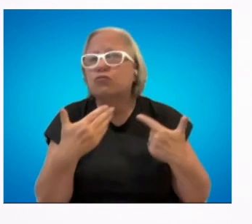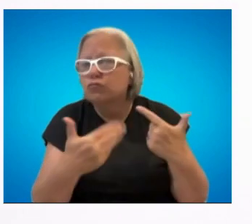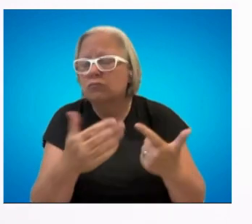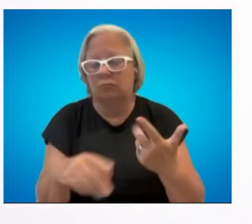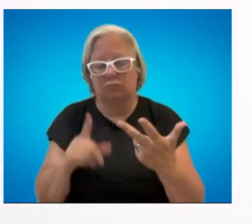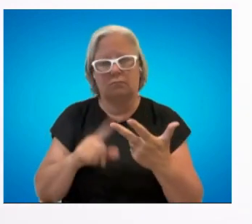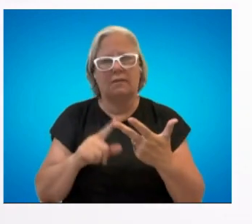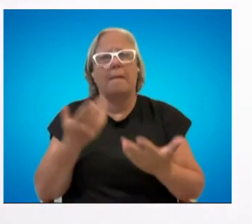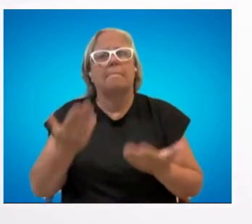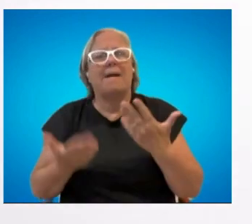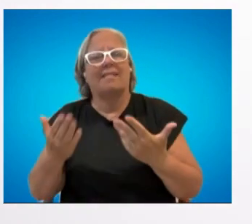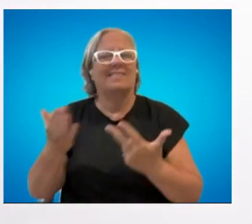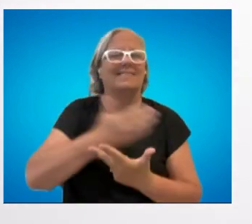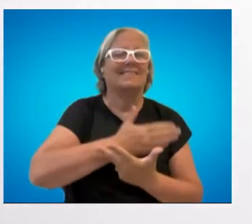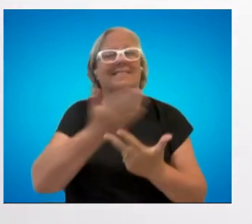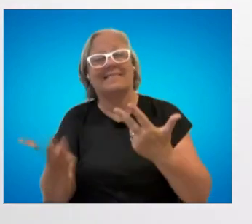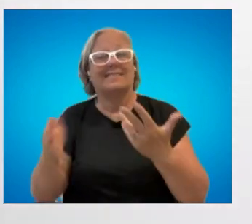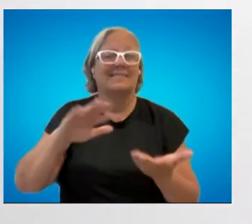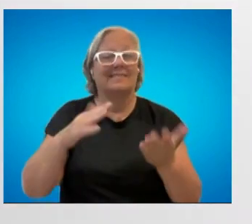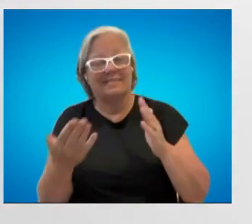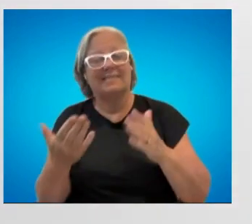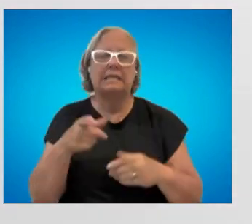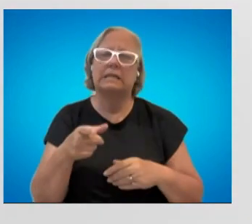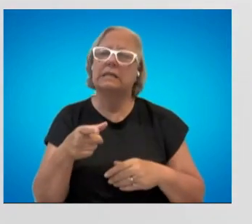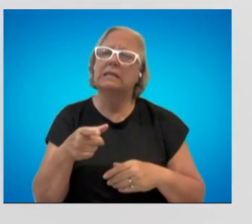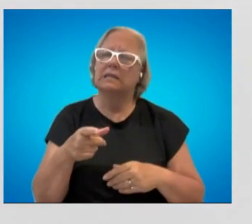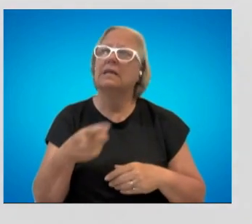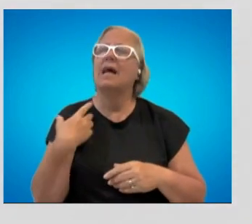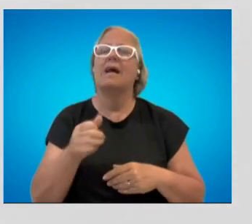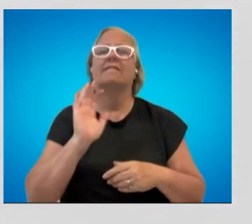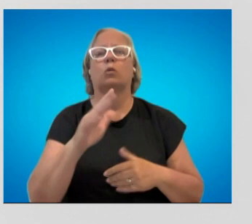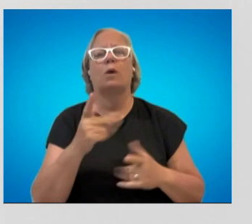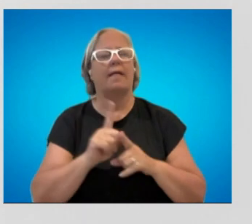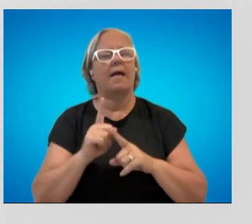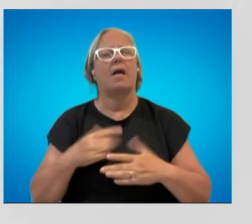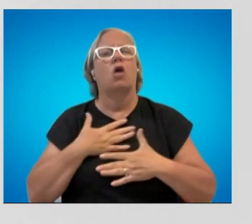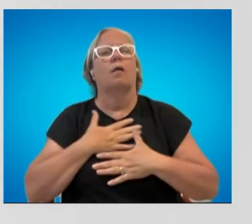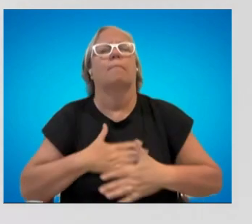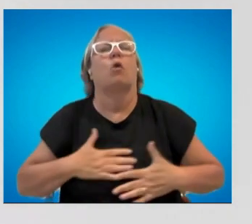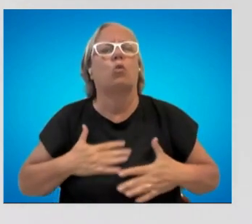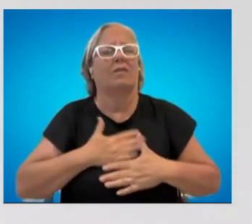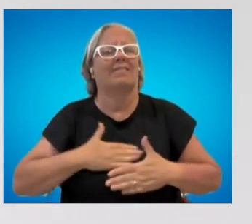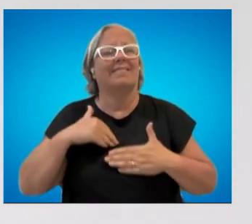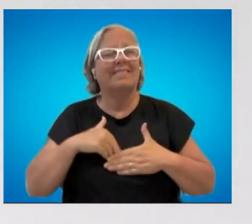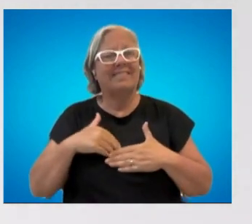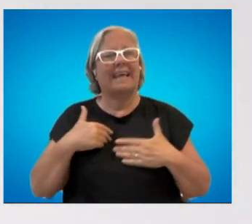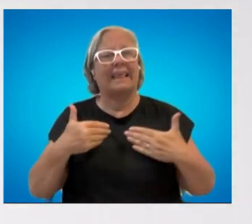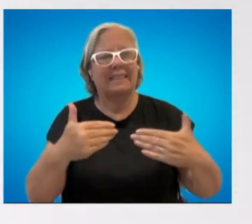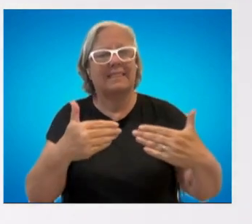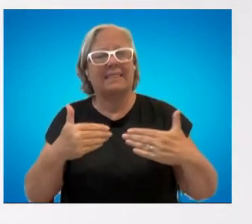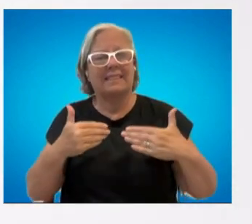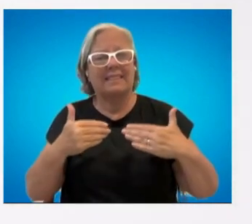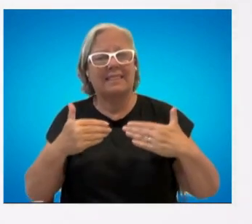emotional efforts, and that does impact our opportunities in the professional life. And as we can see